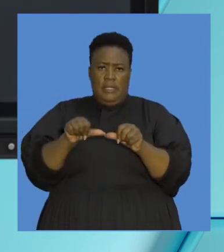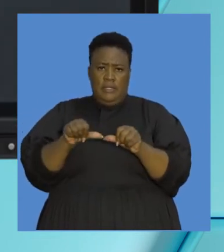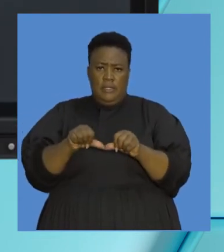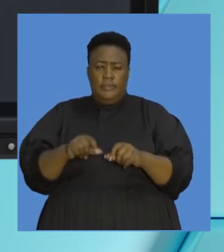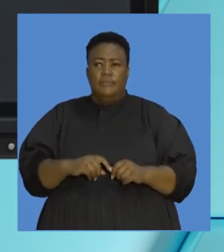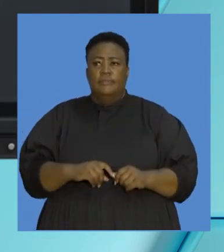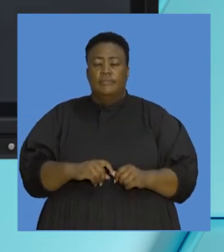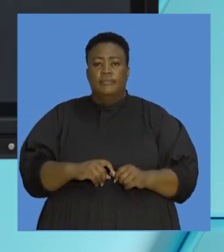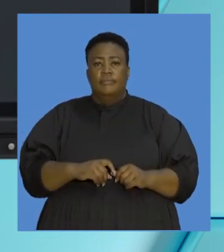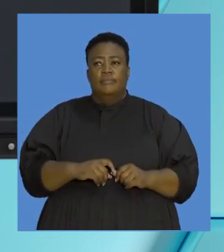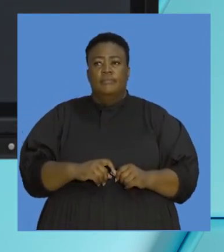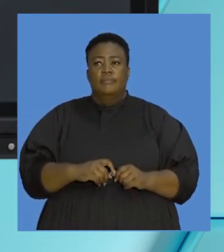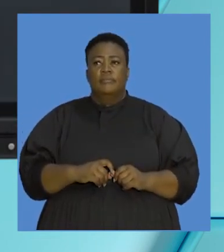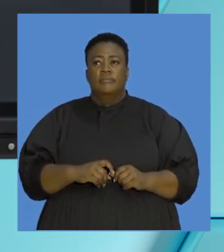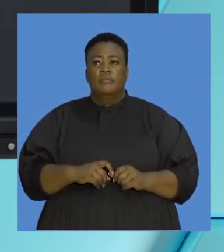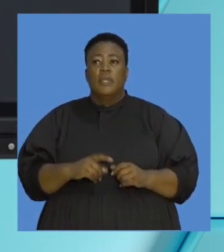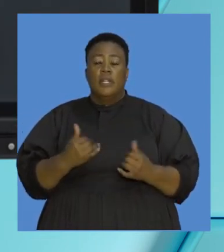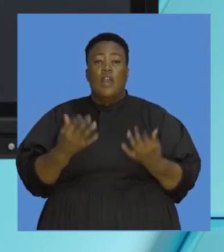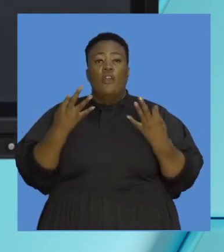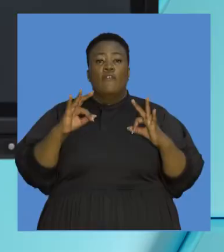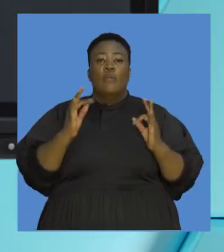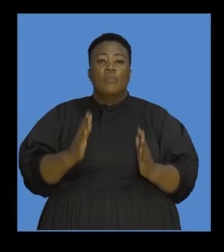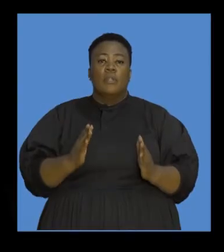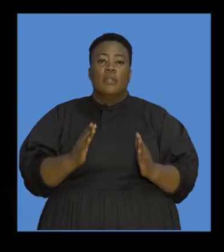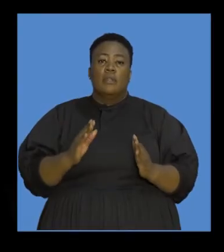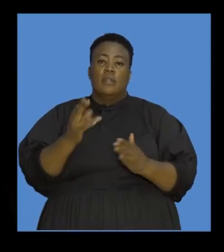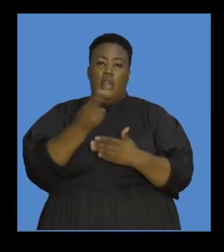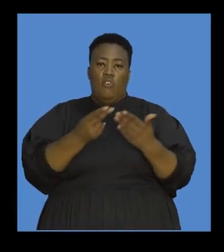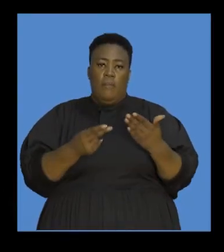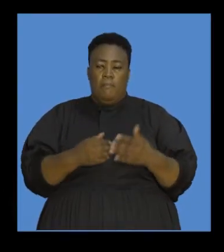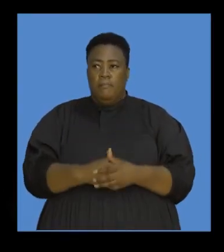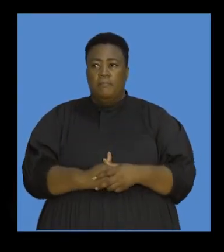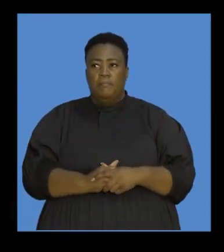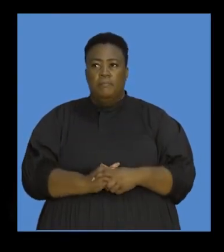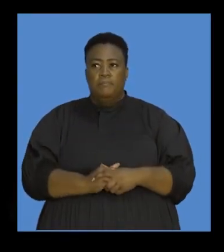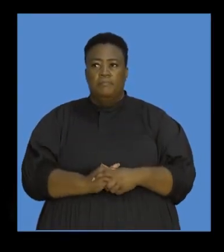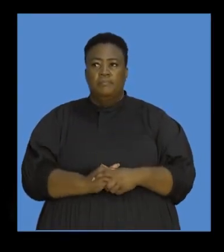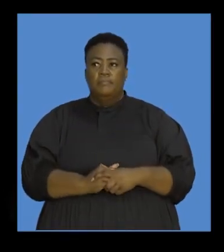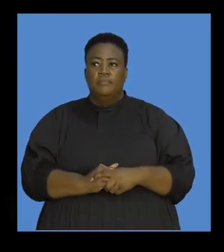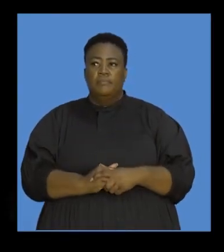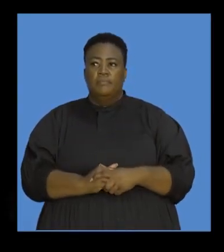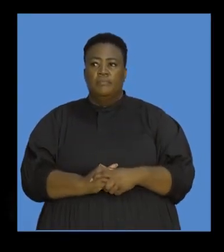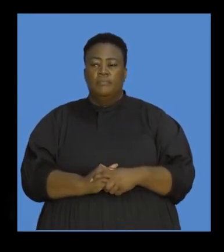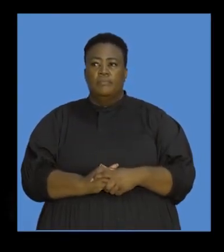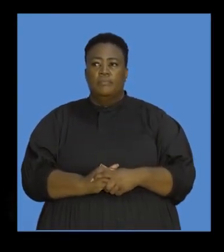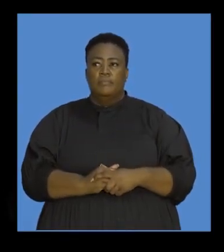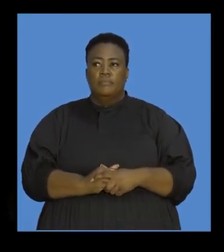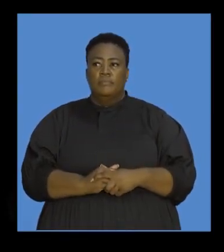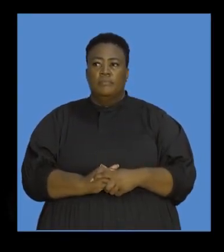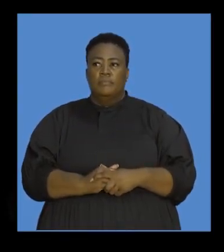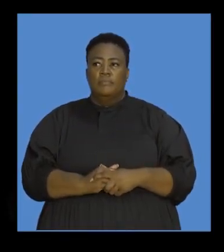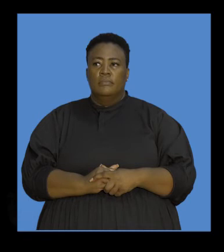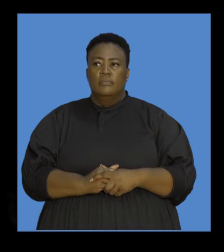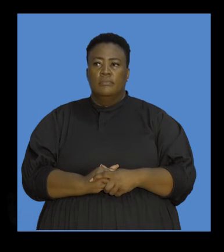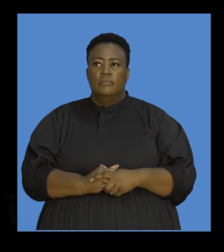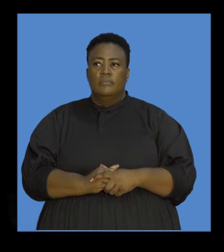size. Let's do the free body diagram. Okay, free body diagram.